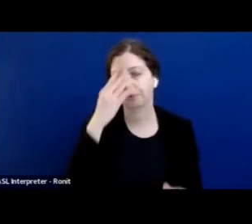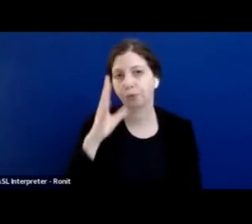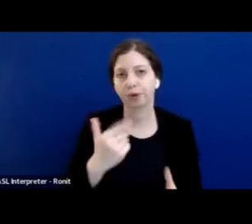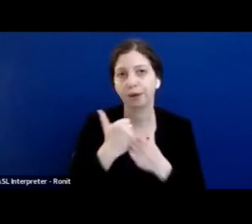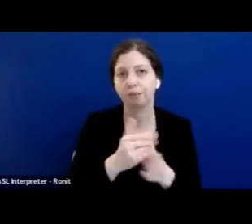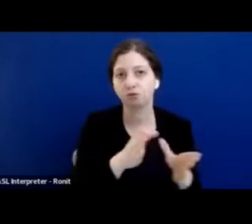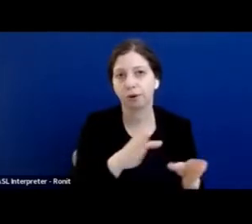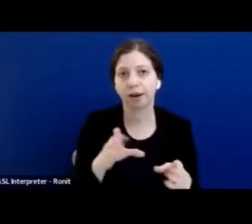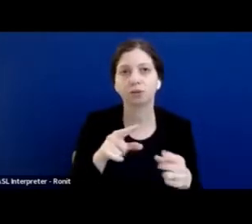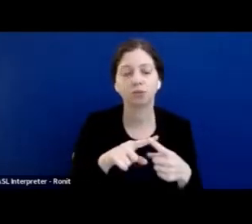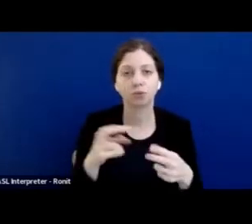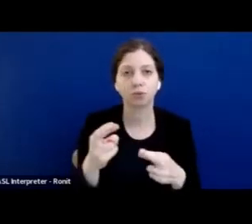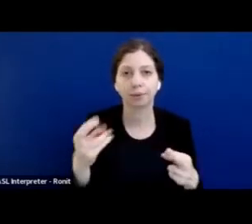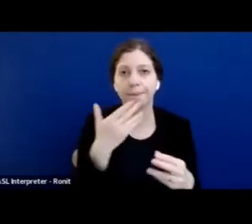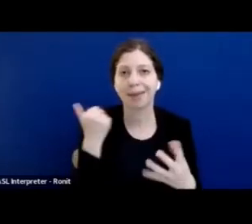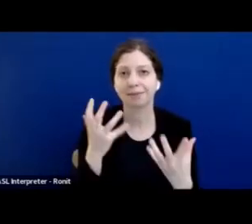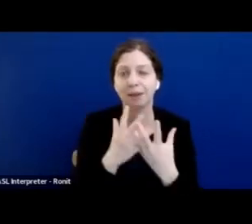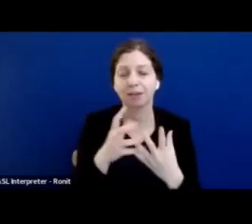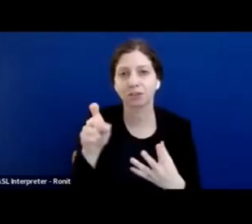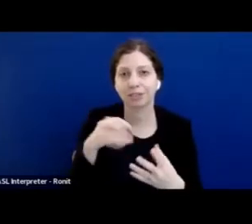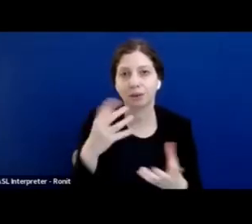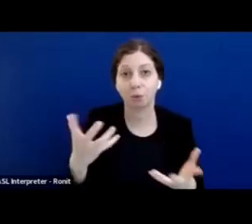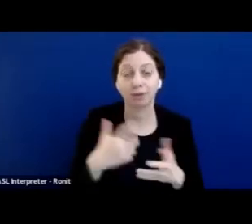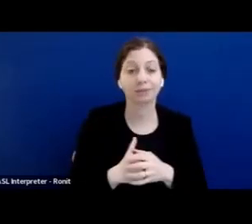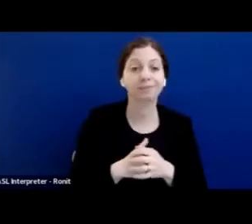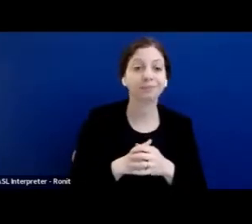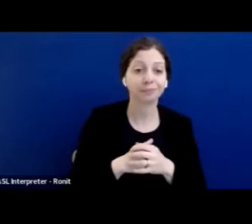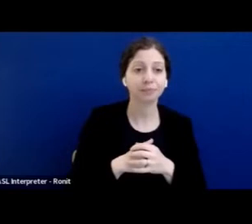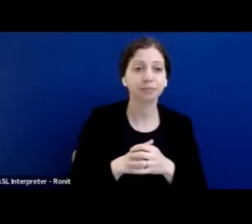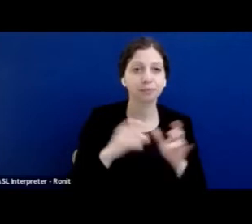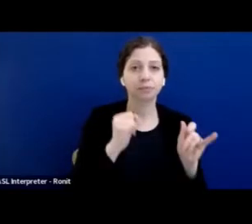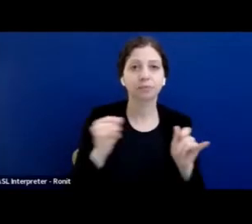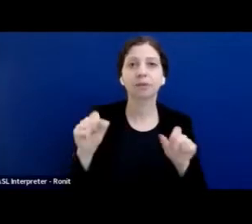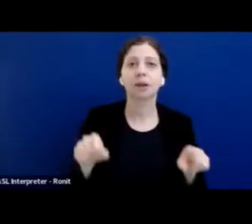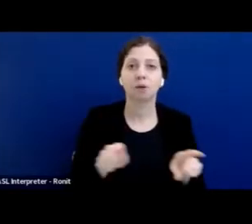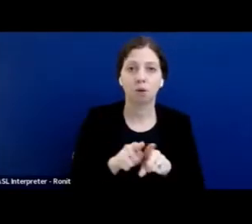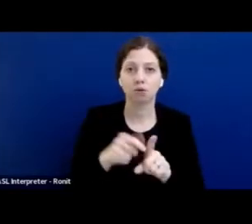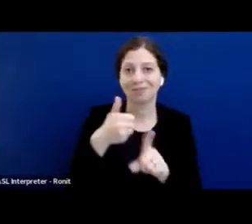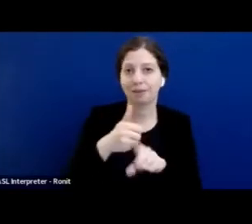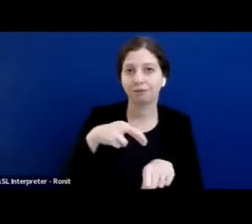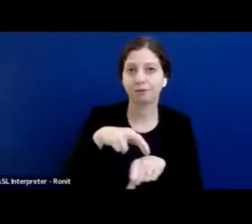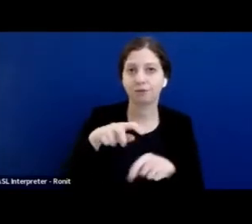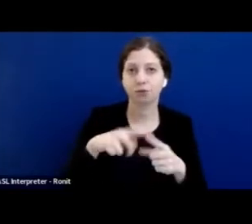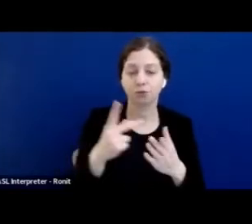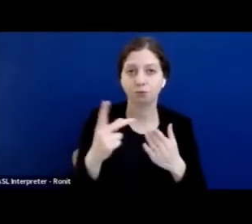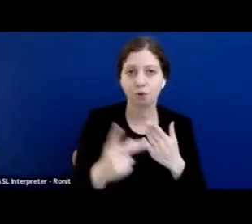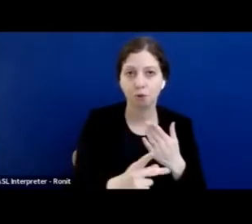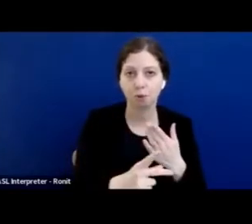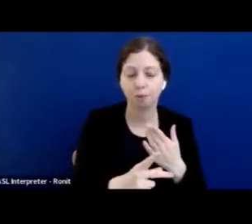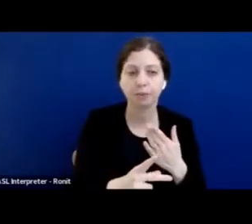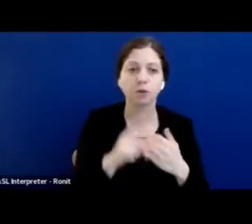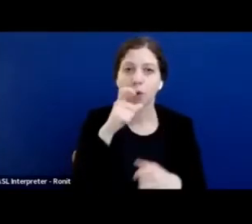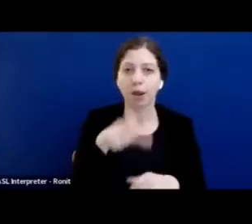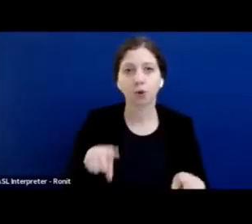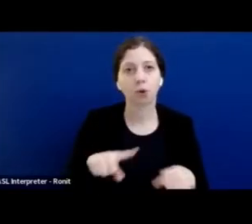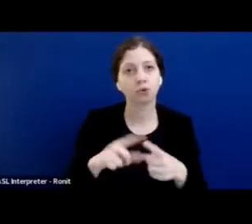them to the resources that best match their needs and wants. Individuals may also self-refer to a program rather than having to go to a